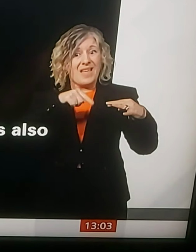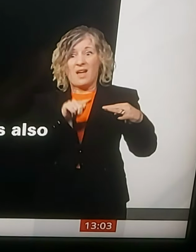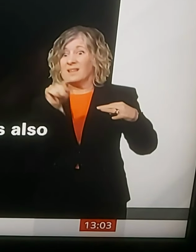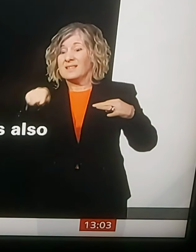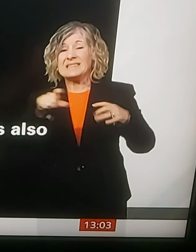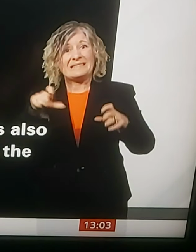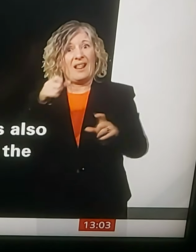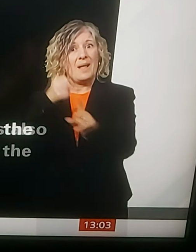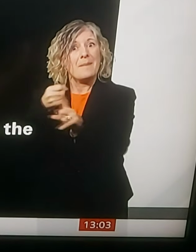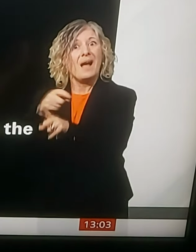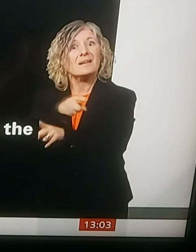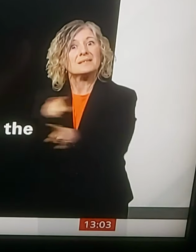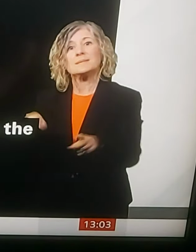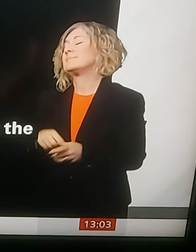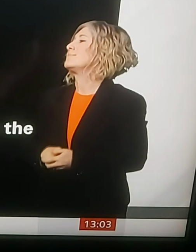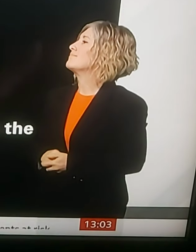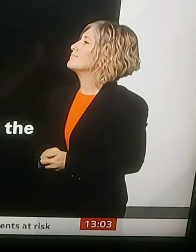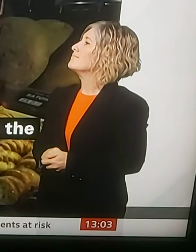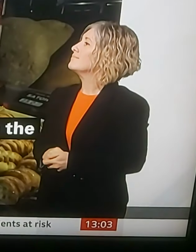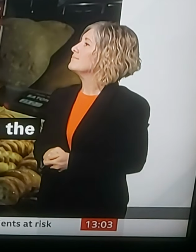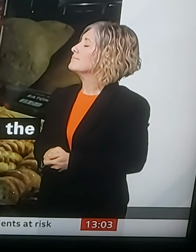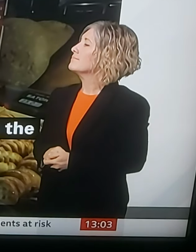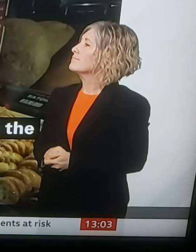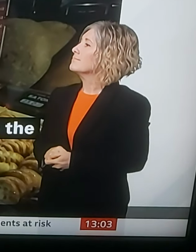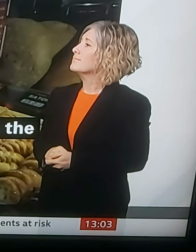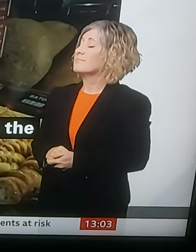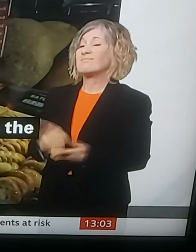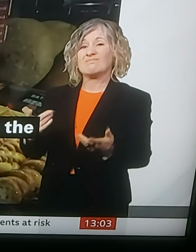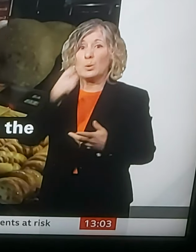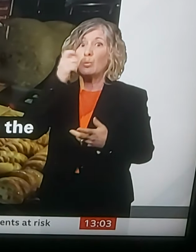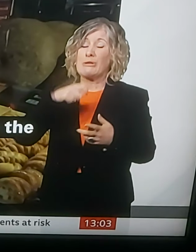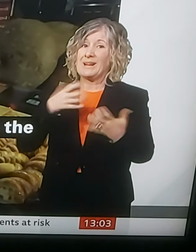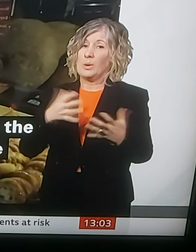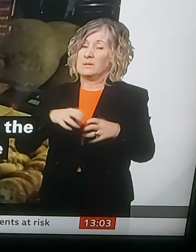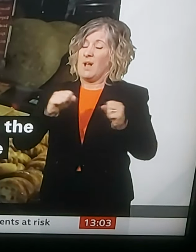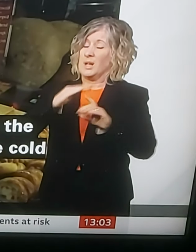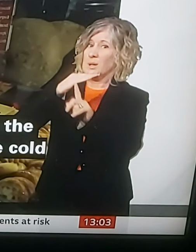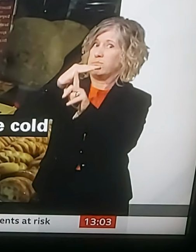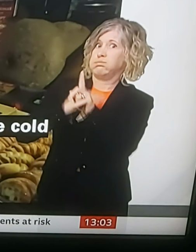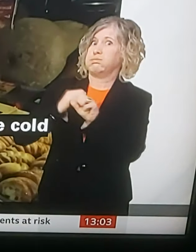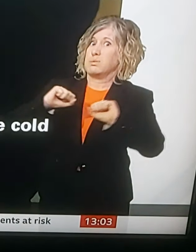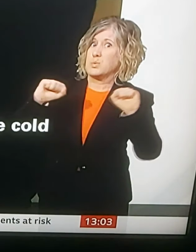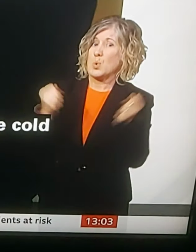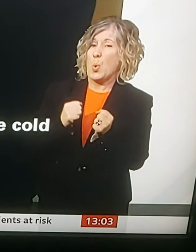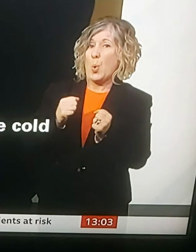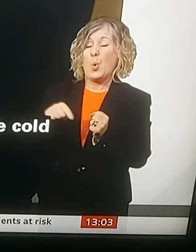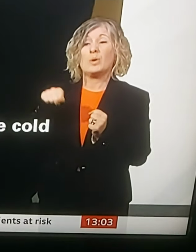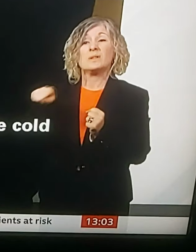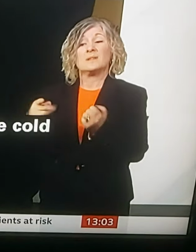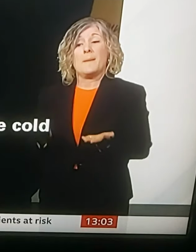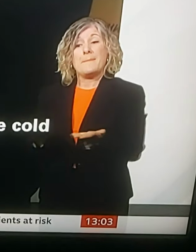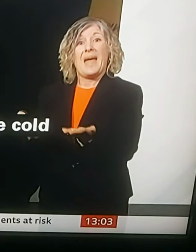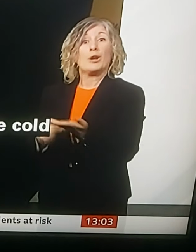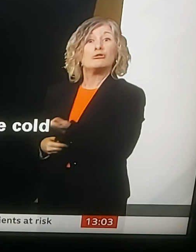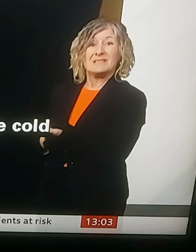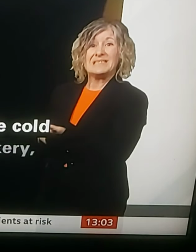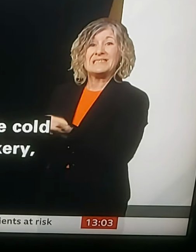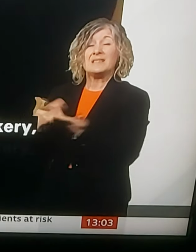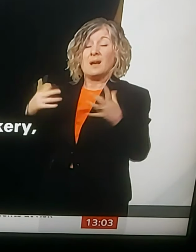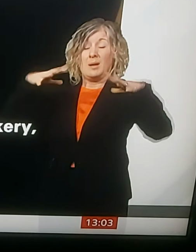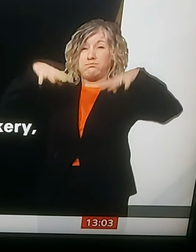Across Ukraine, the cold is starting to bite. In this bakery, they suddenly have a blackout, forced to do